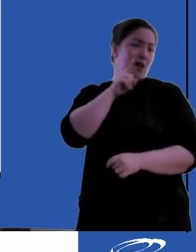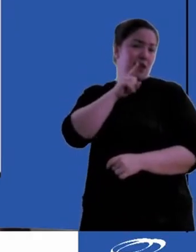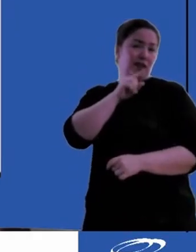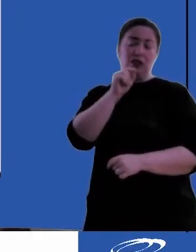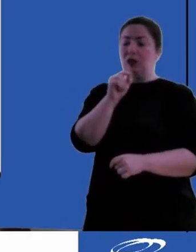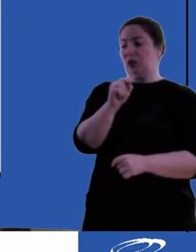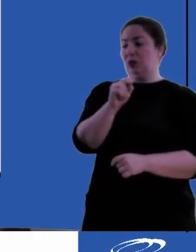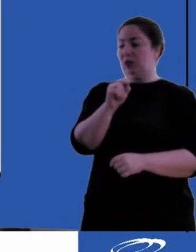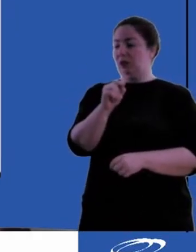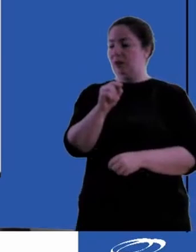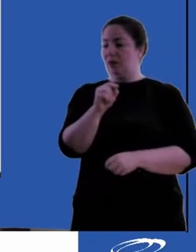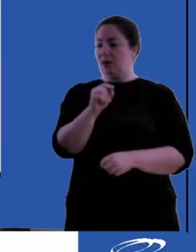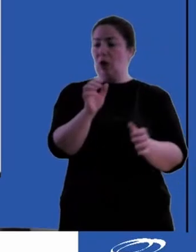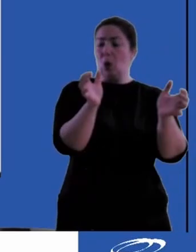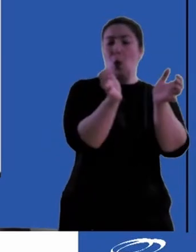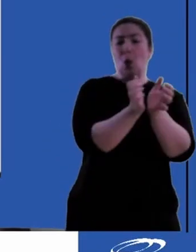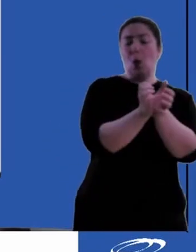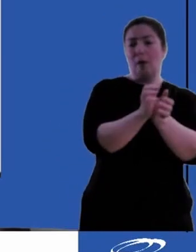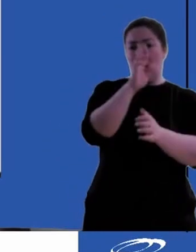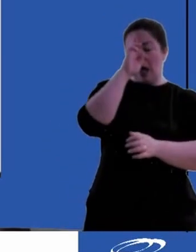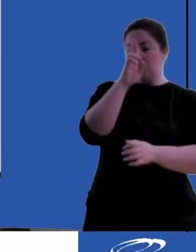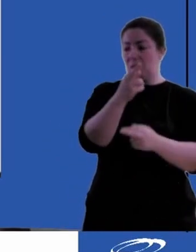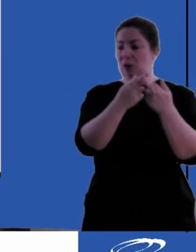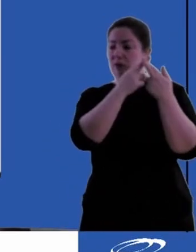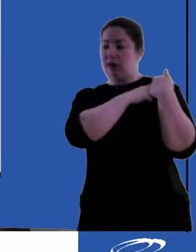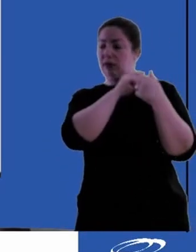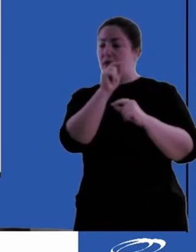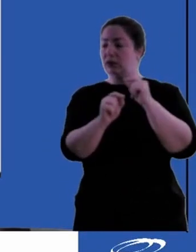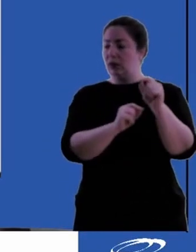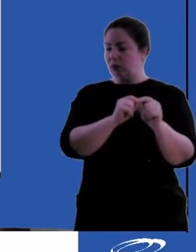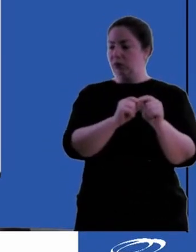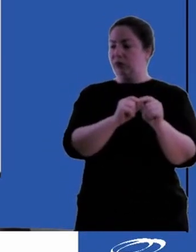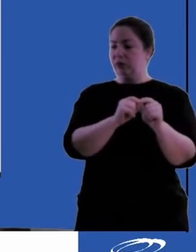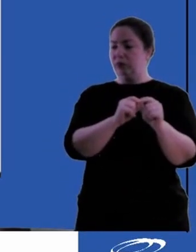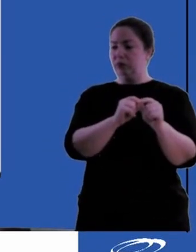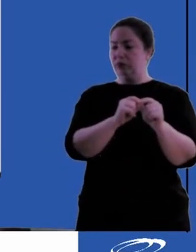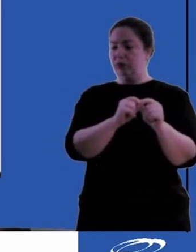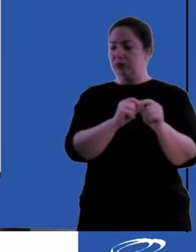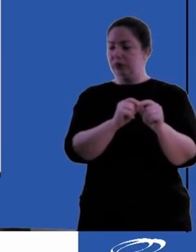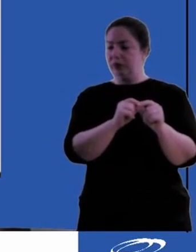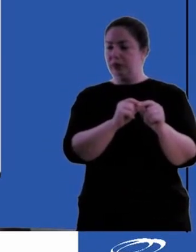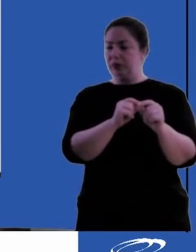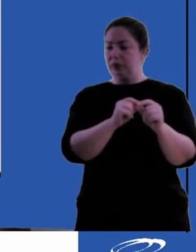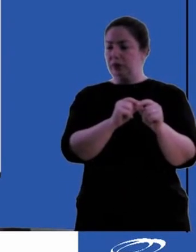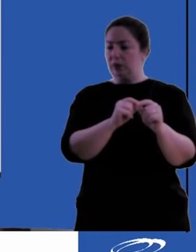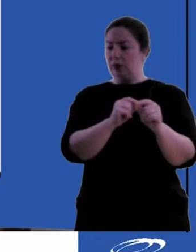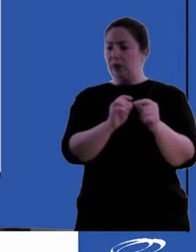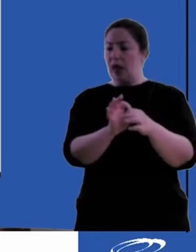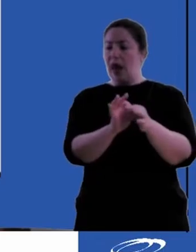had FDA authorization of the BioFire joint infection panel. So this is a multiplex PCR panel that